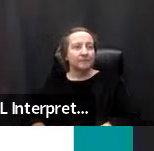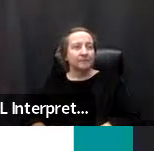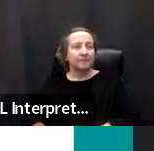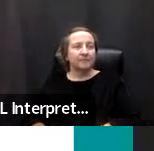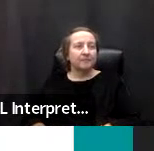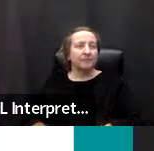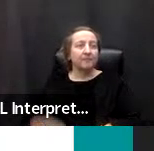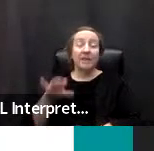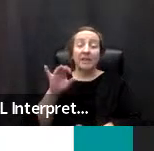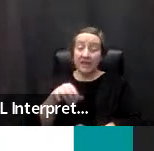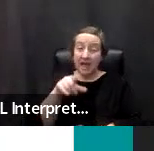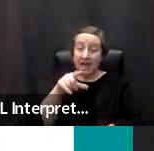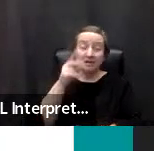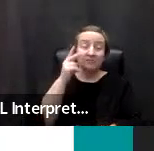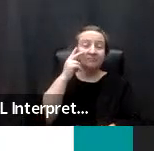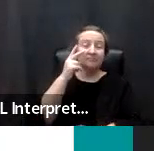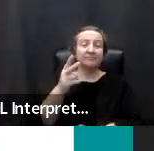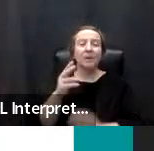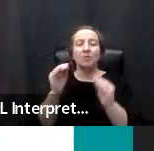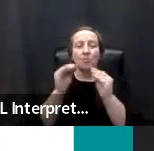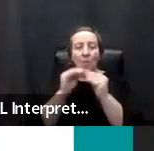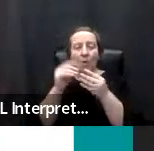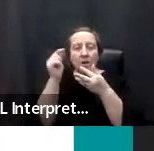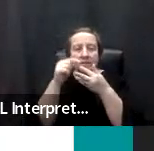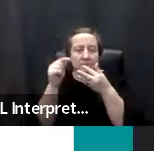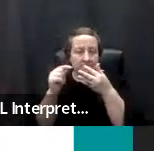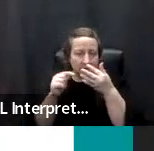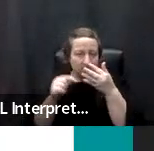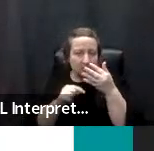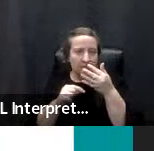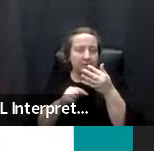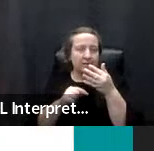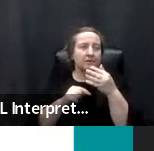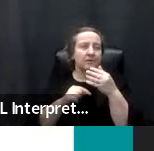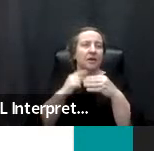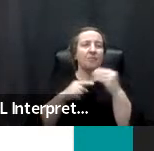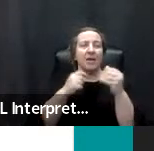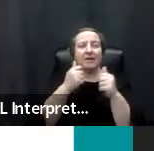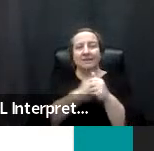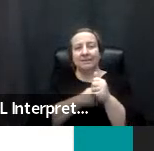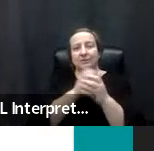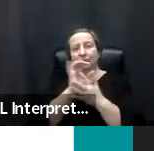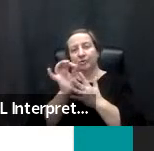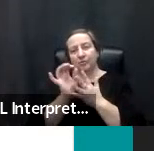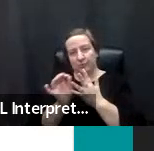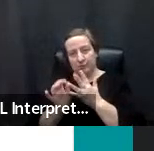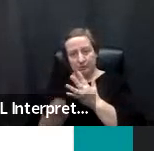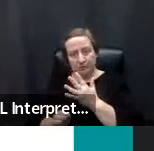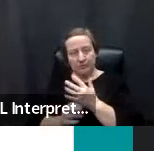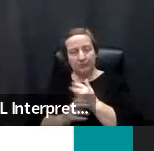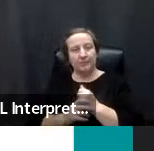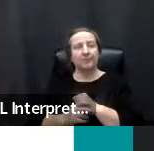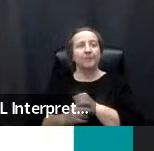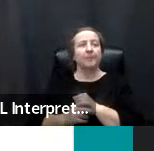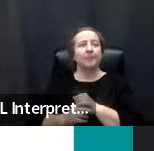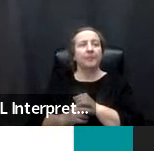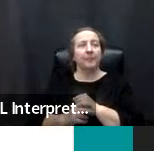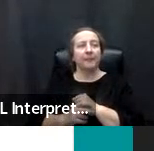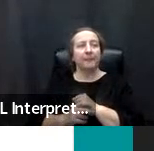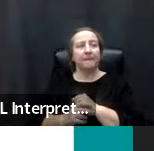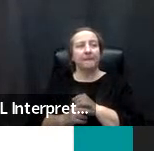Here you're seeing more detail for each of these options. And these